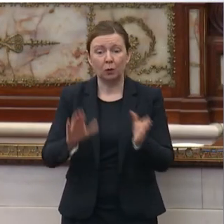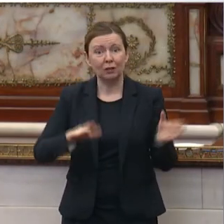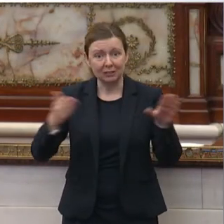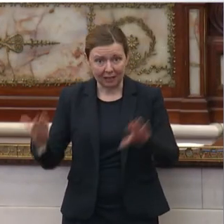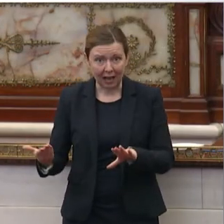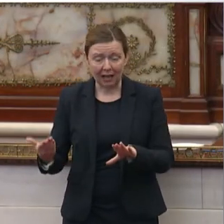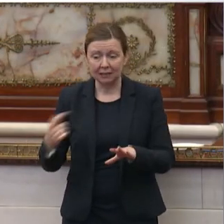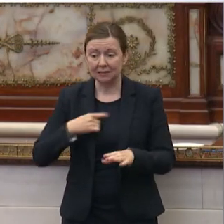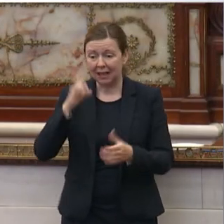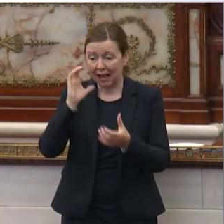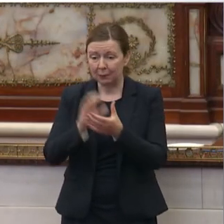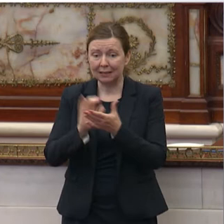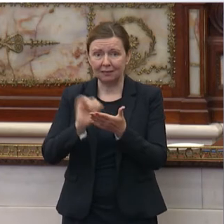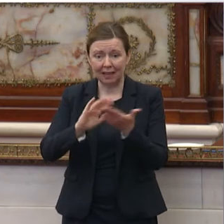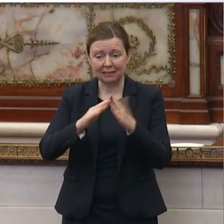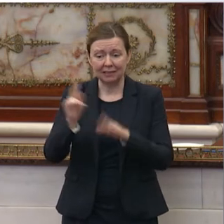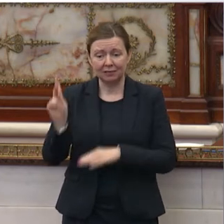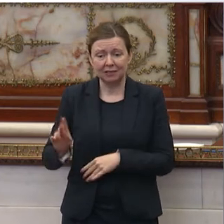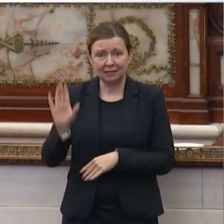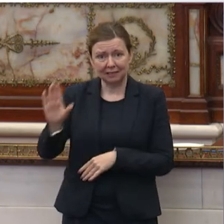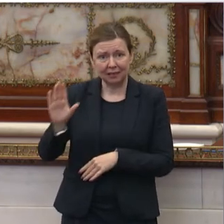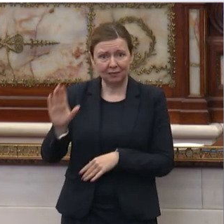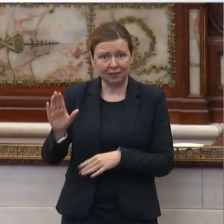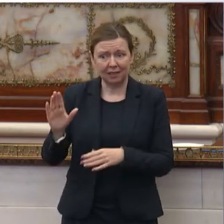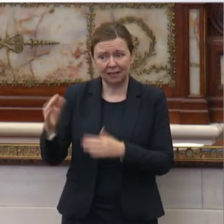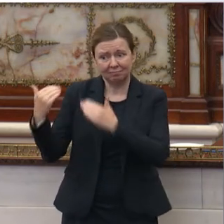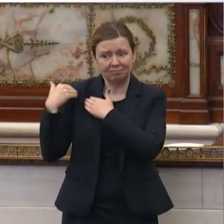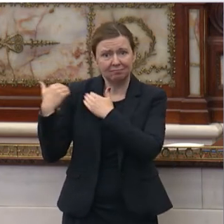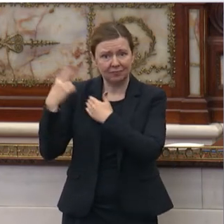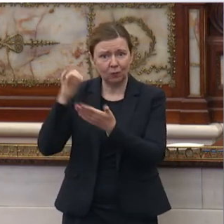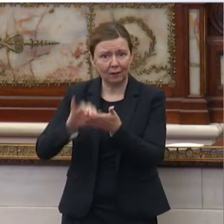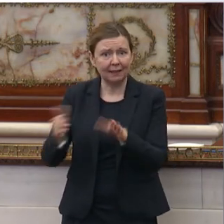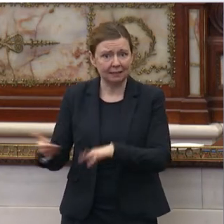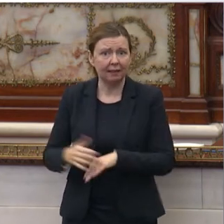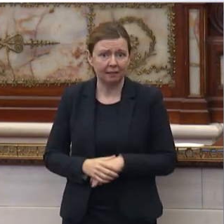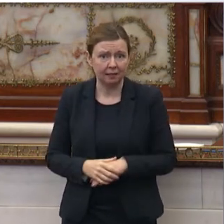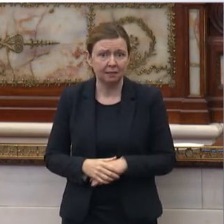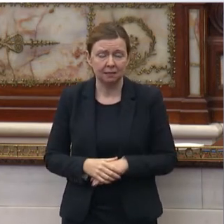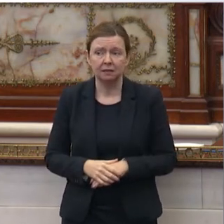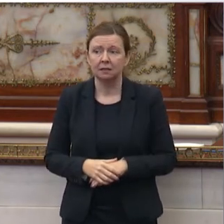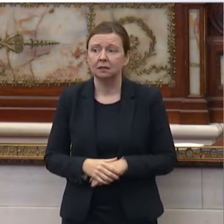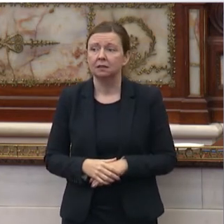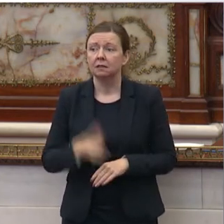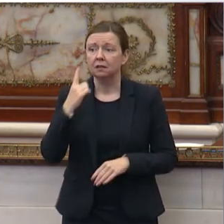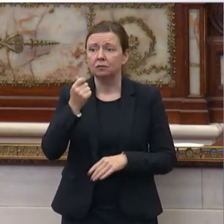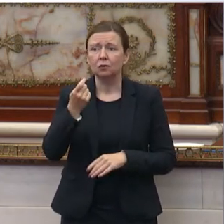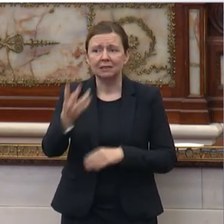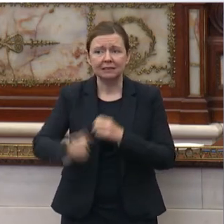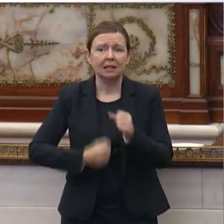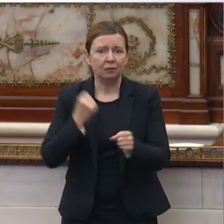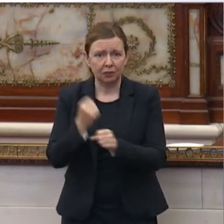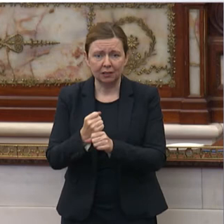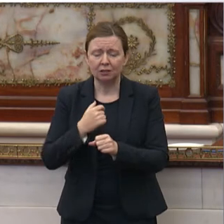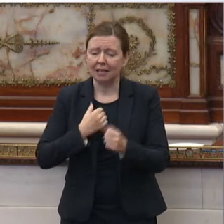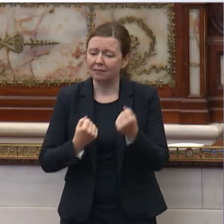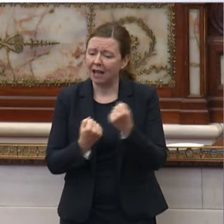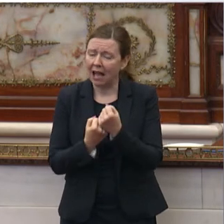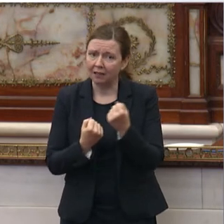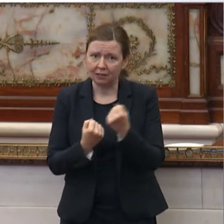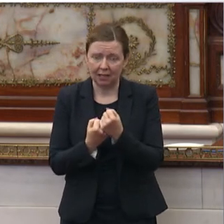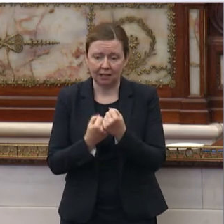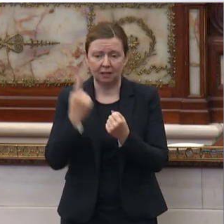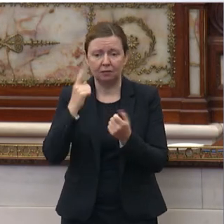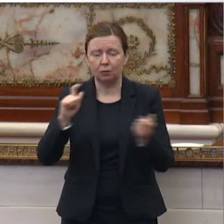result, I believe that the city of Philadelphia is also culpable for that death. For several years, I've advocated for